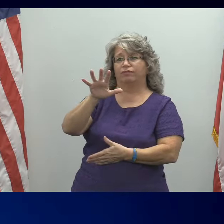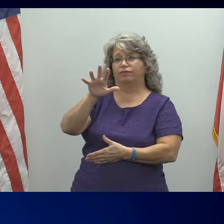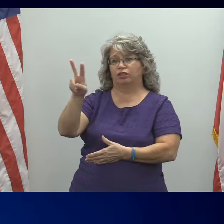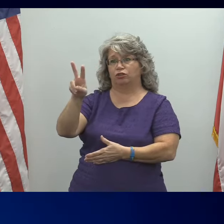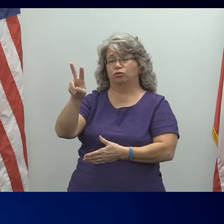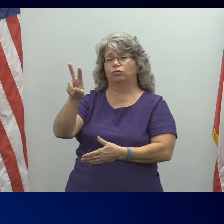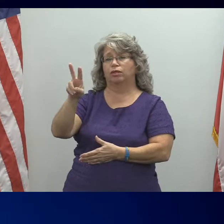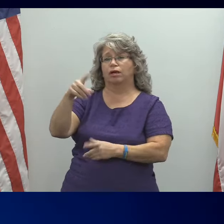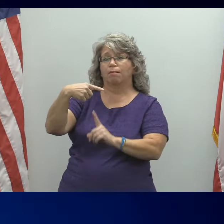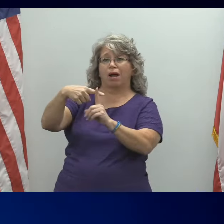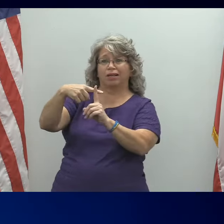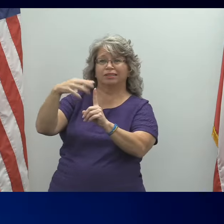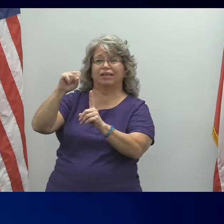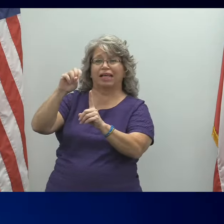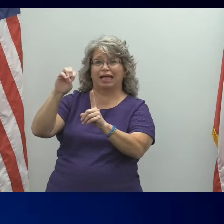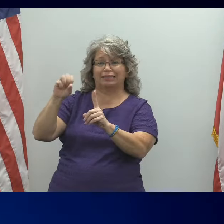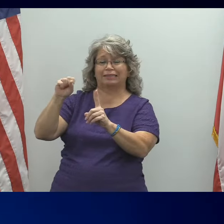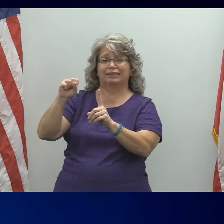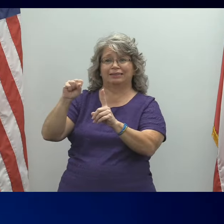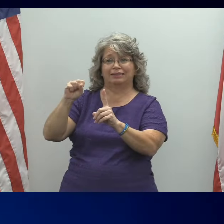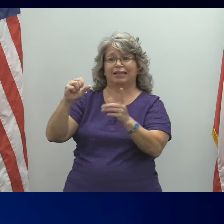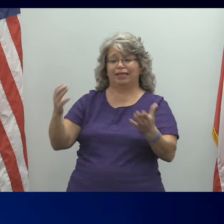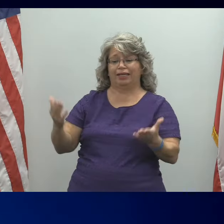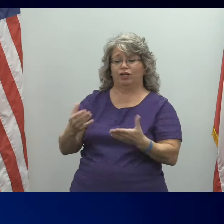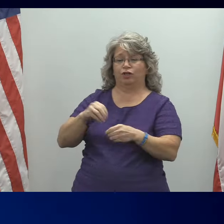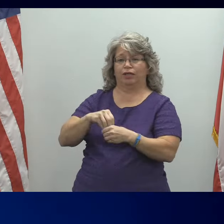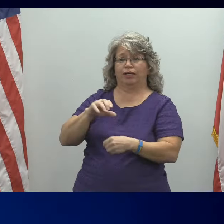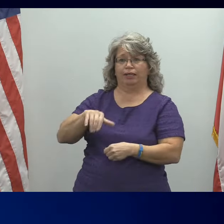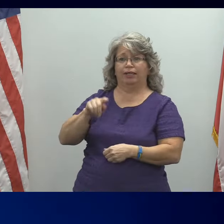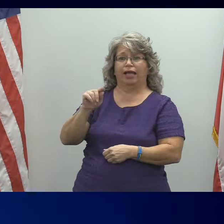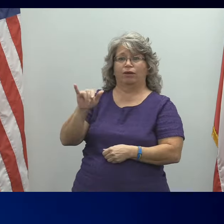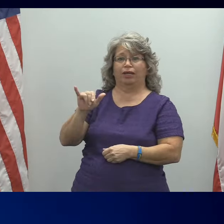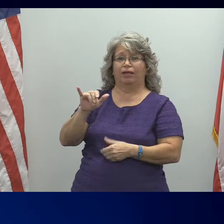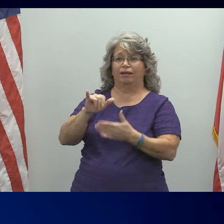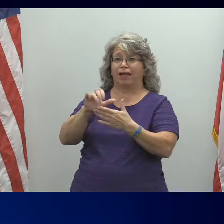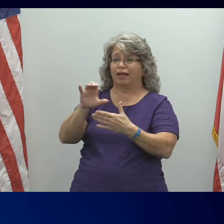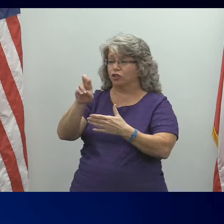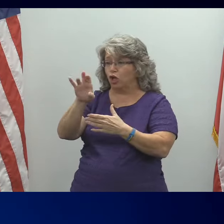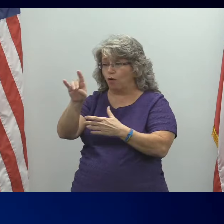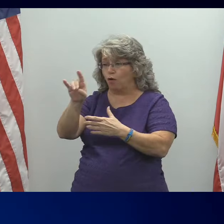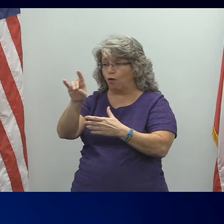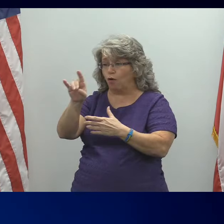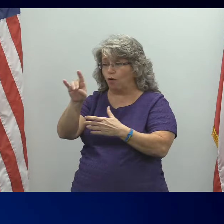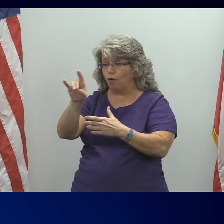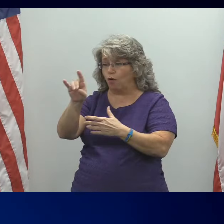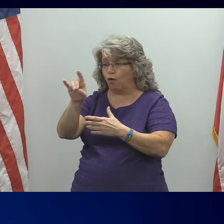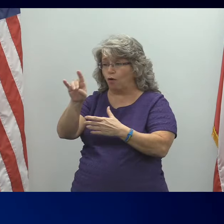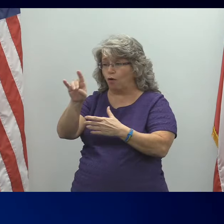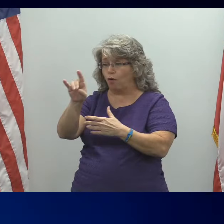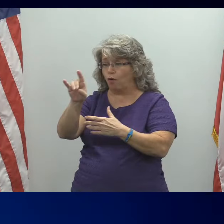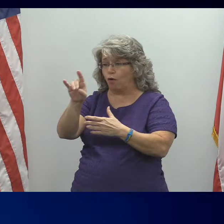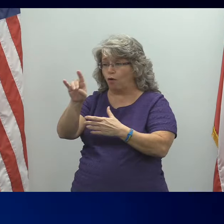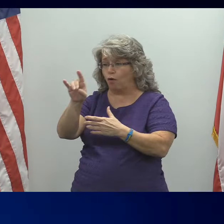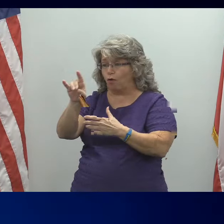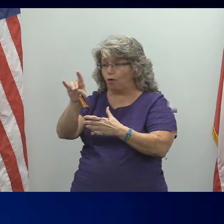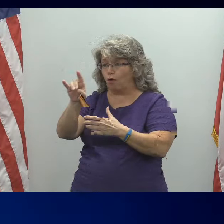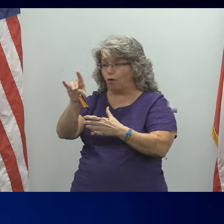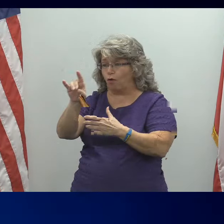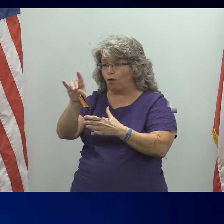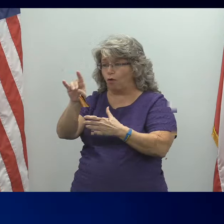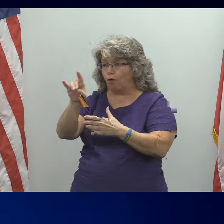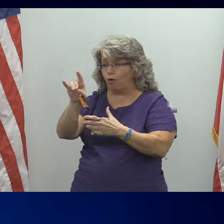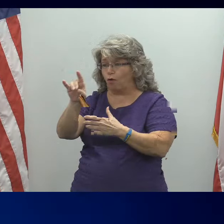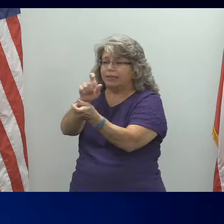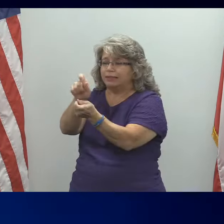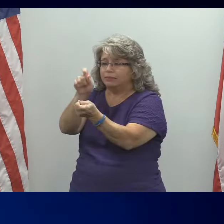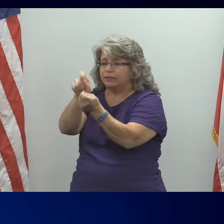1,552 positive cases were confirmed here in Nueces County. That's COVID cases, so we can't tell you specifically Omicron until we